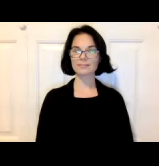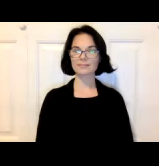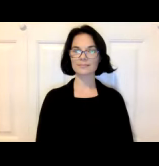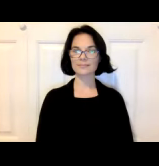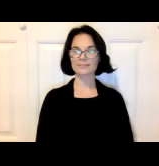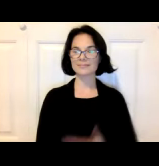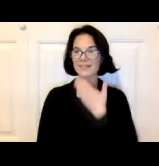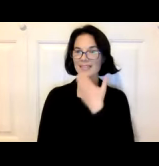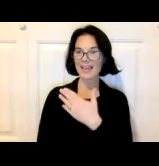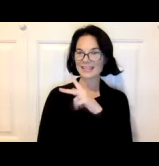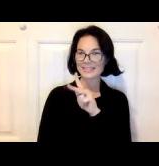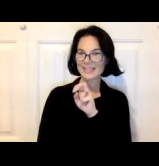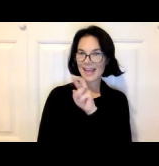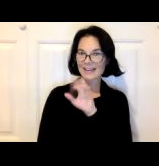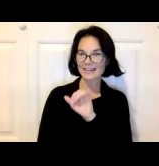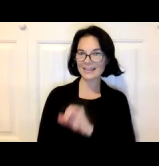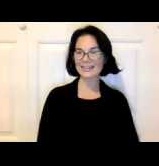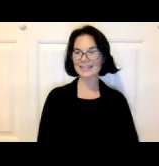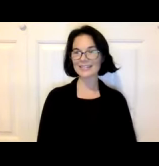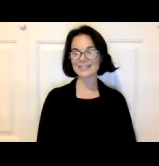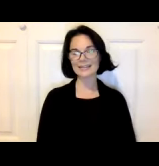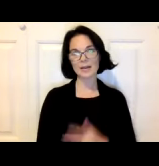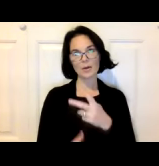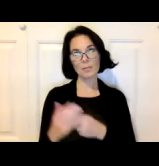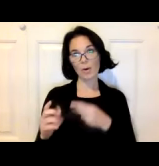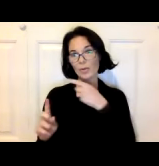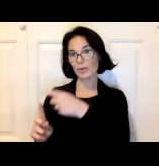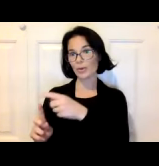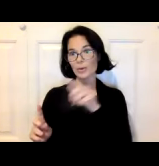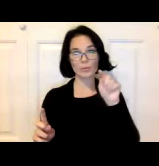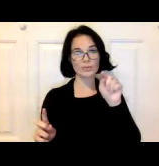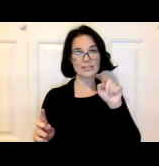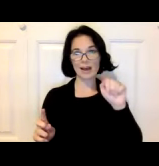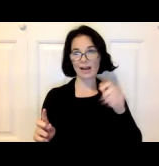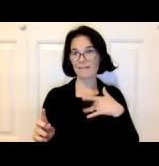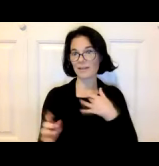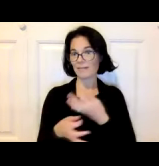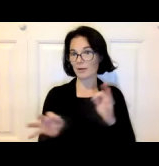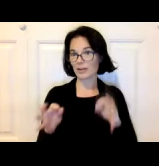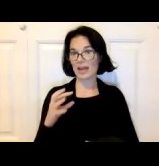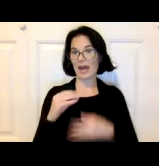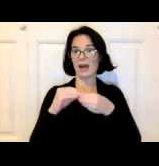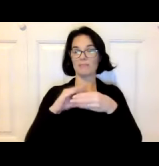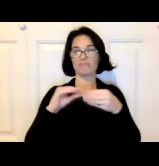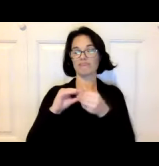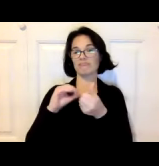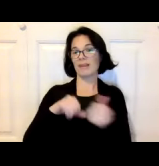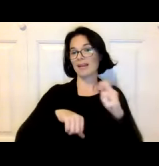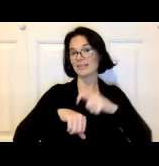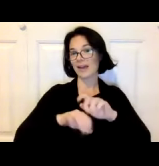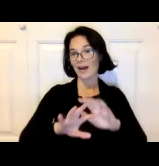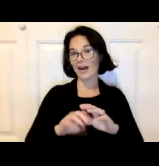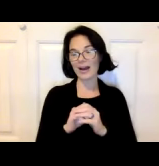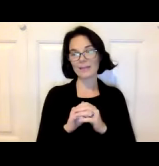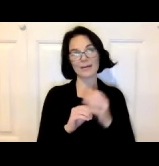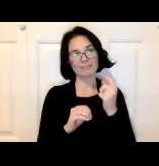Thanks, Keni. And both you and Tana can chime in at any time for this, because these are probably